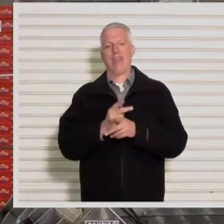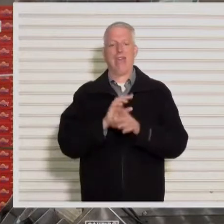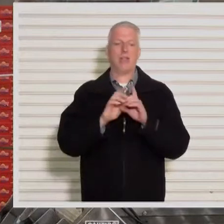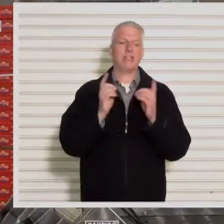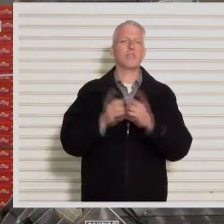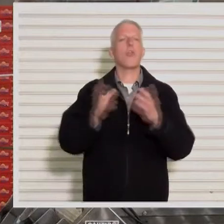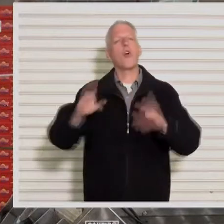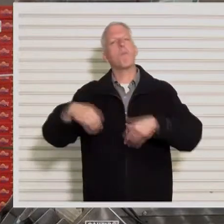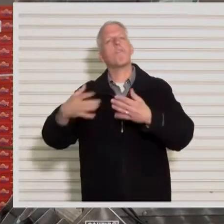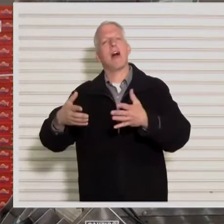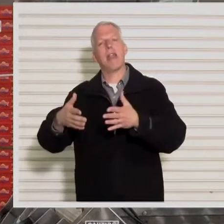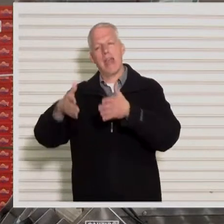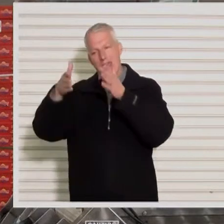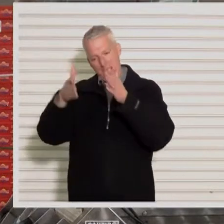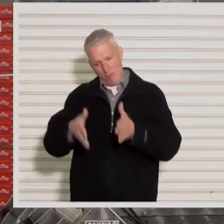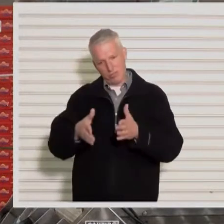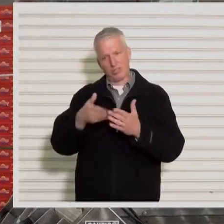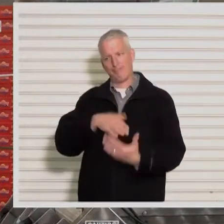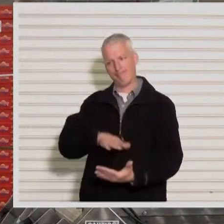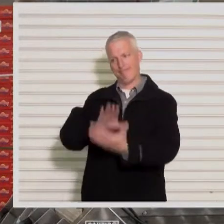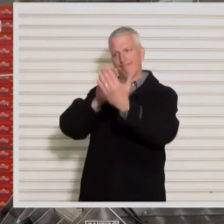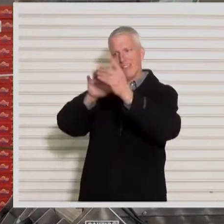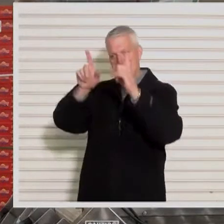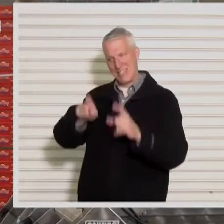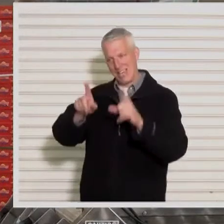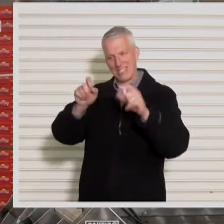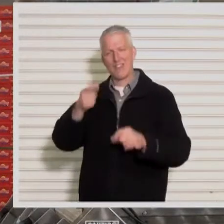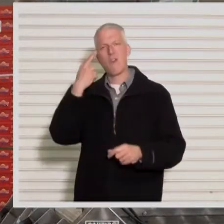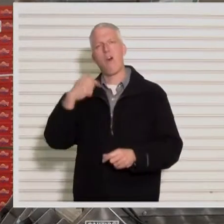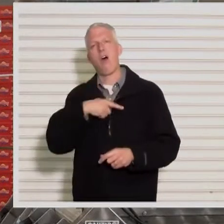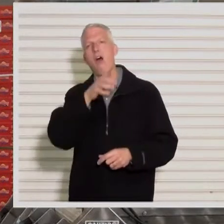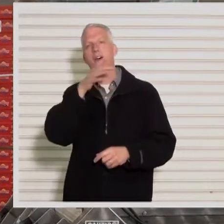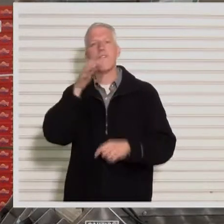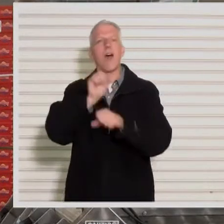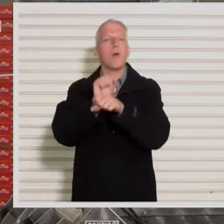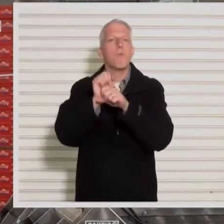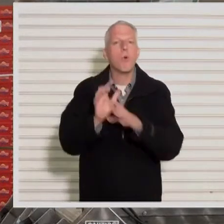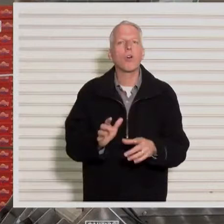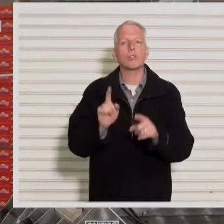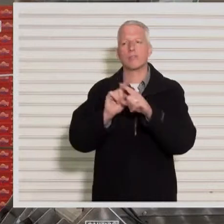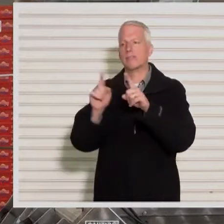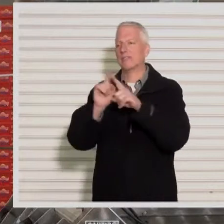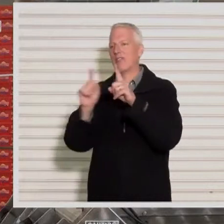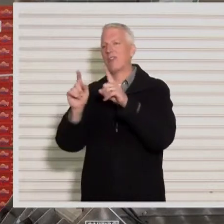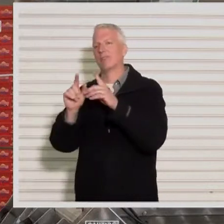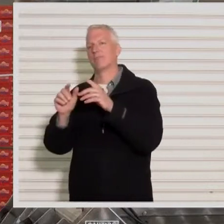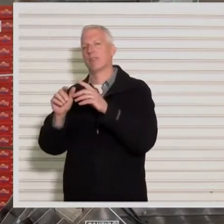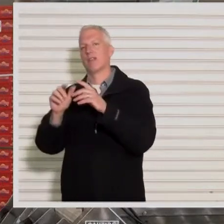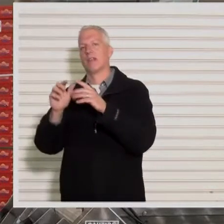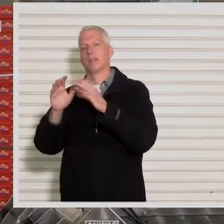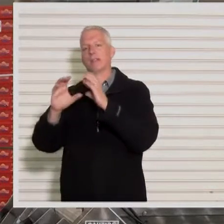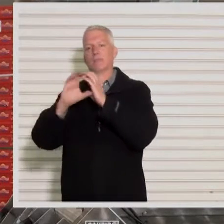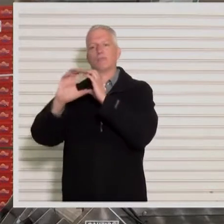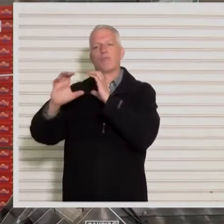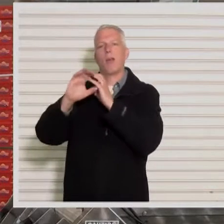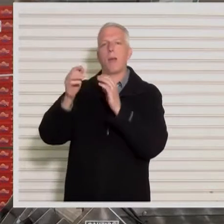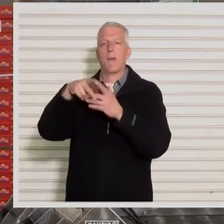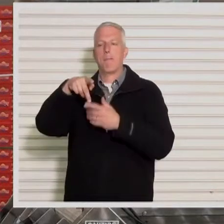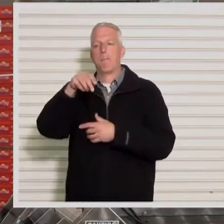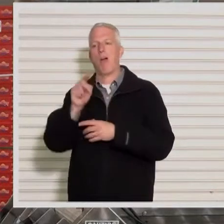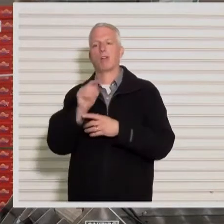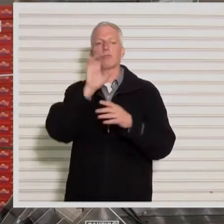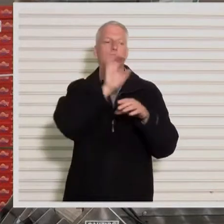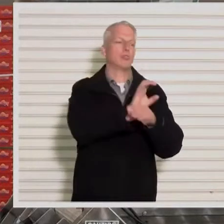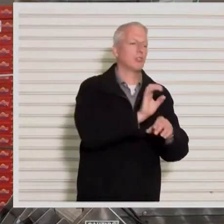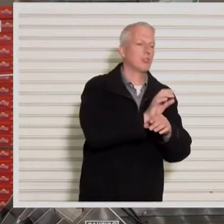in-person testing for our farm workers at trailer parks, at our schools and our churches, and also